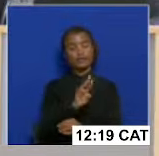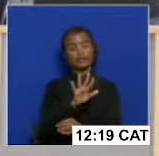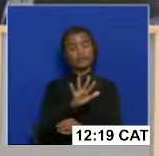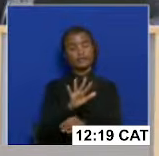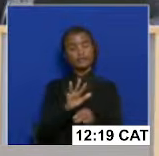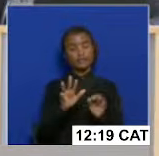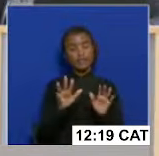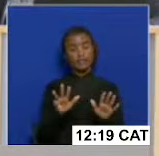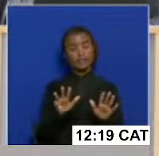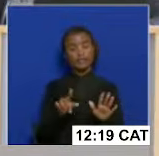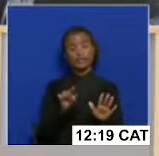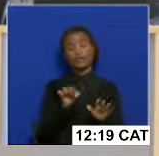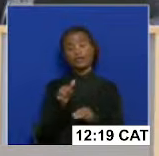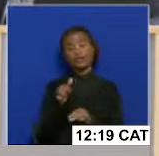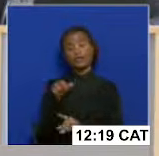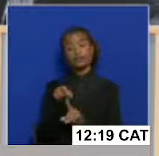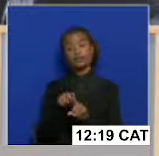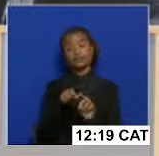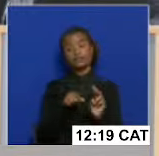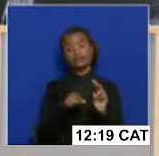was facing the Alberton side.